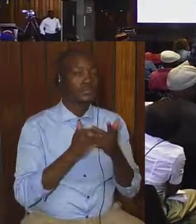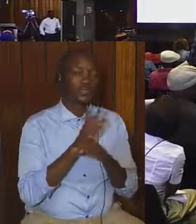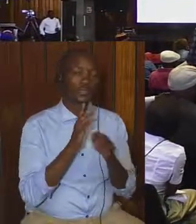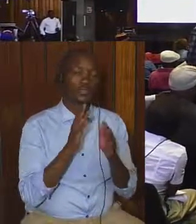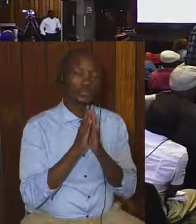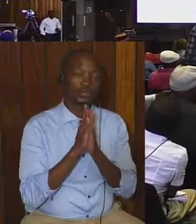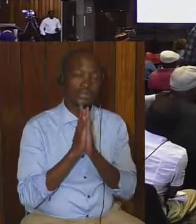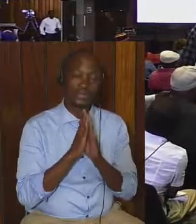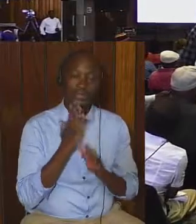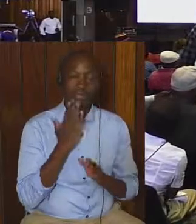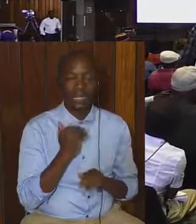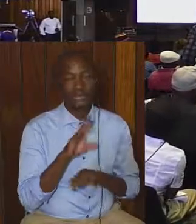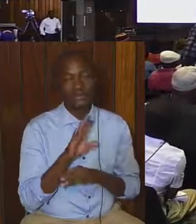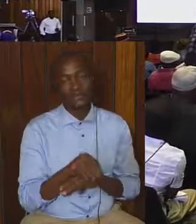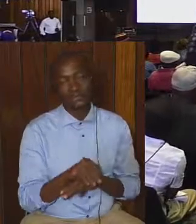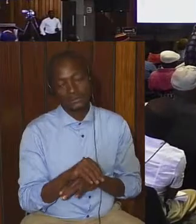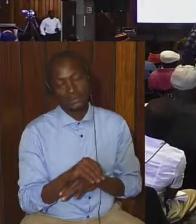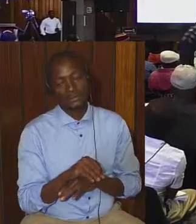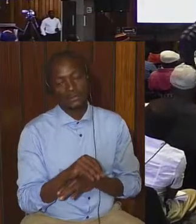appeal.